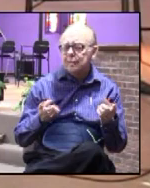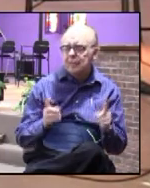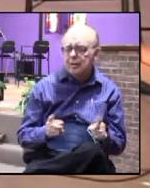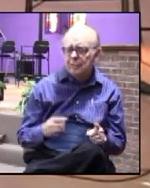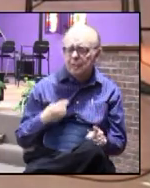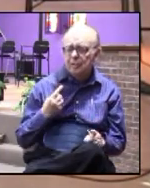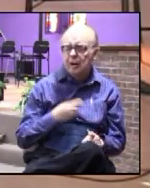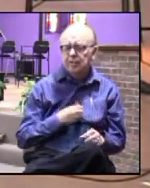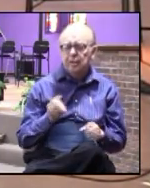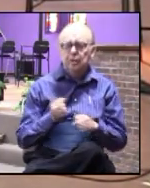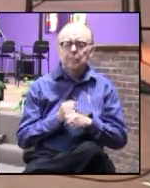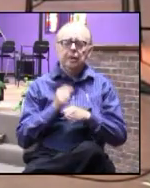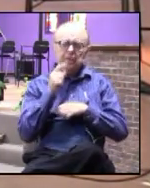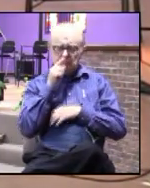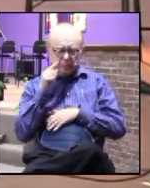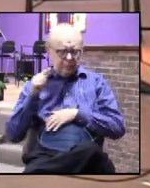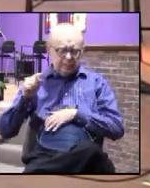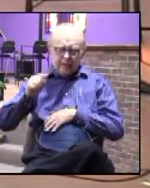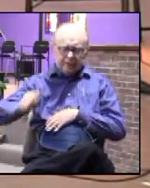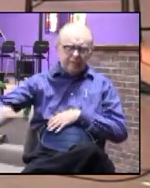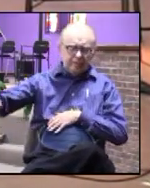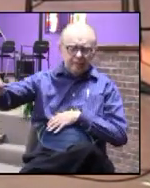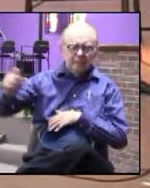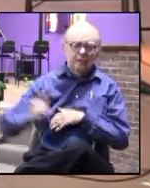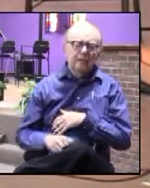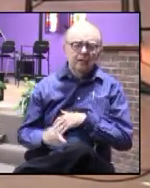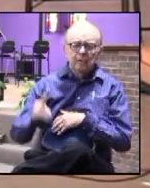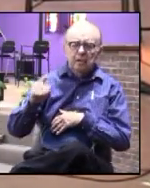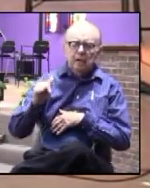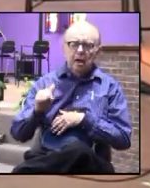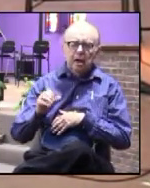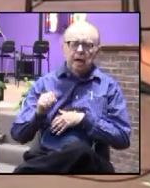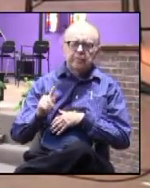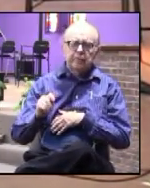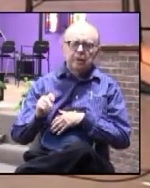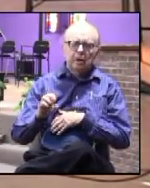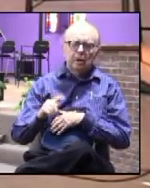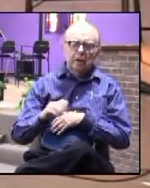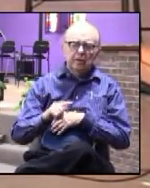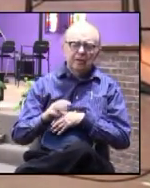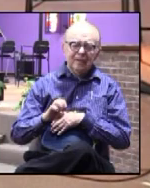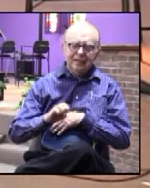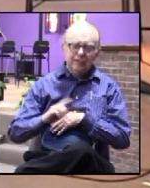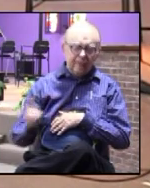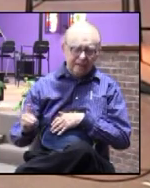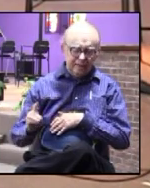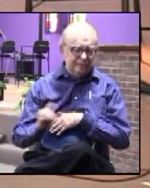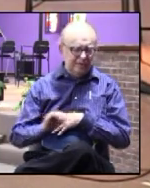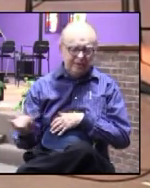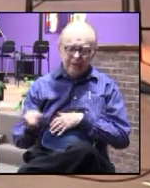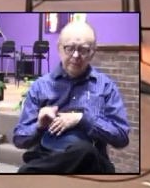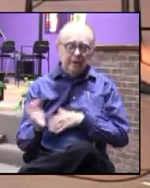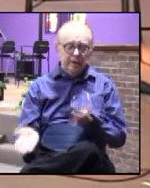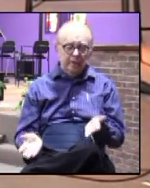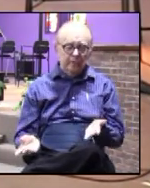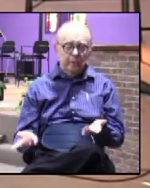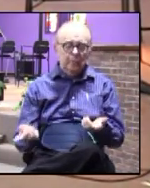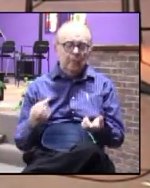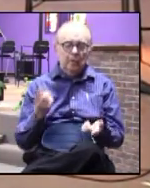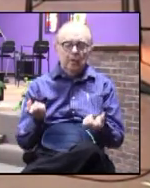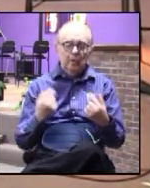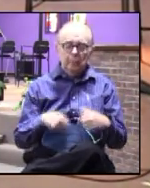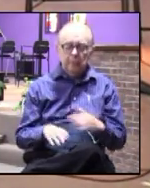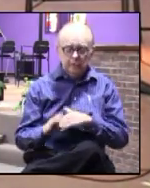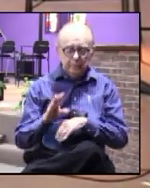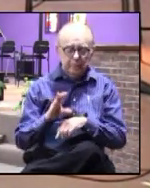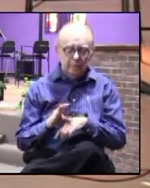we get distracted. It's the same thing in here. when we come. When you come